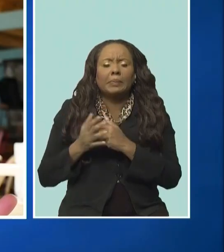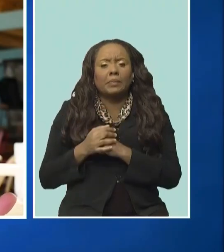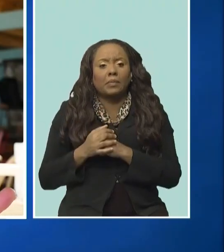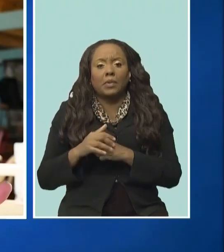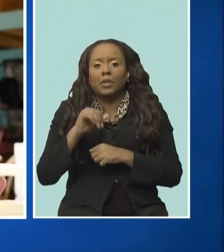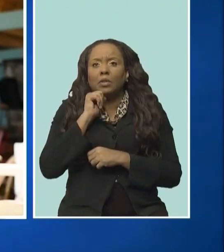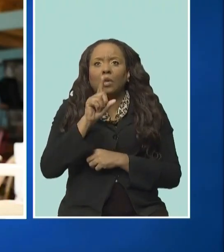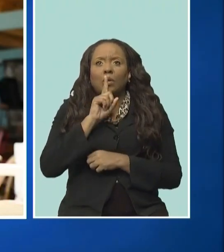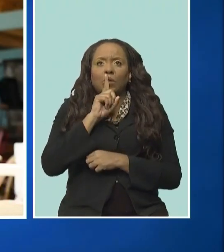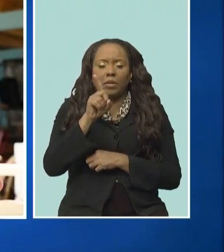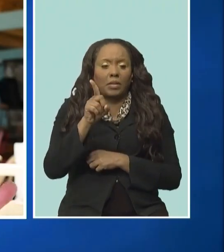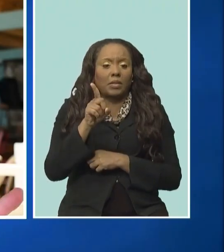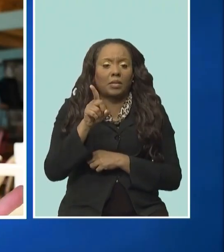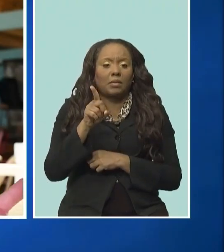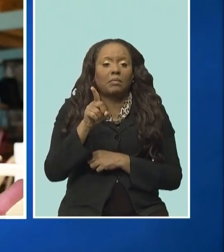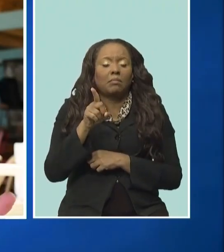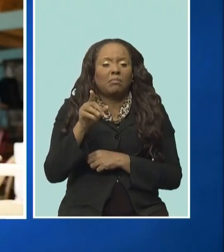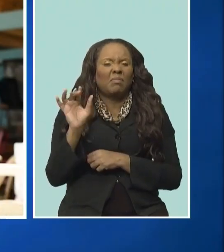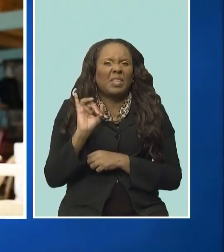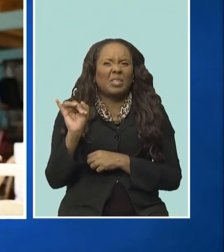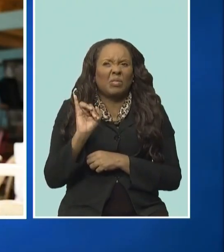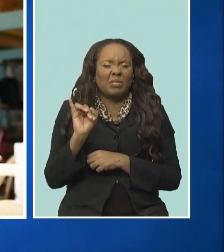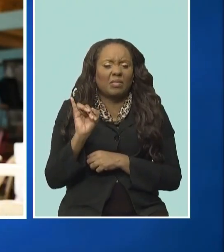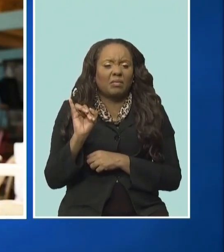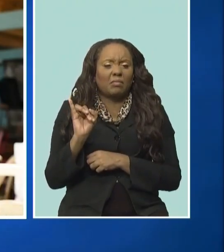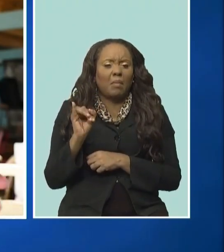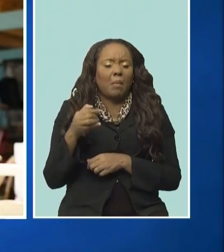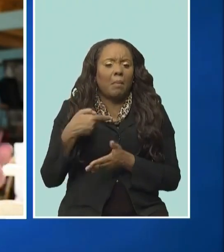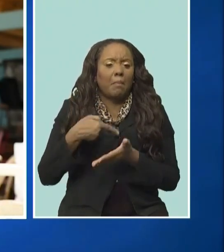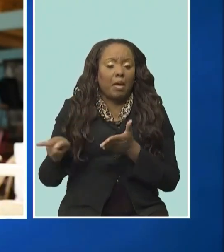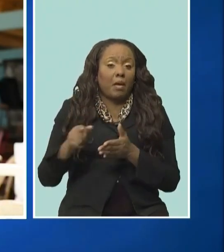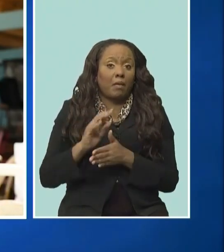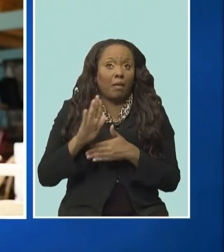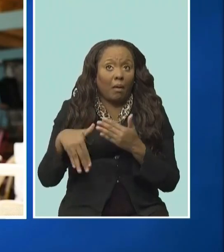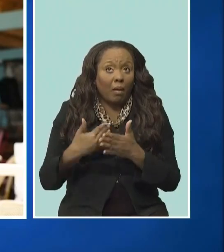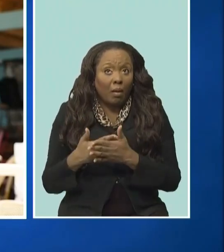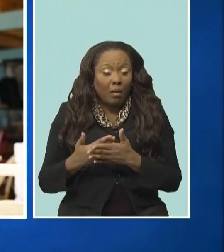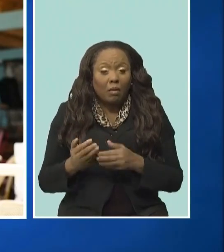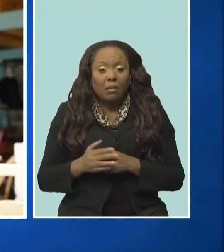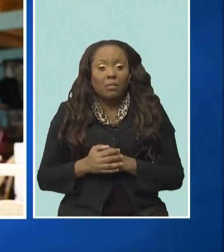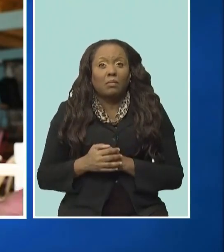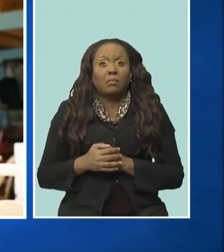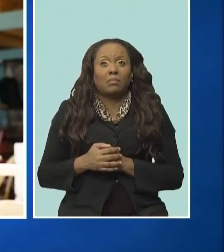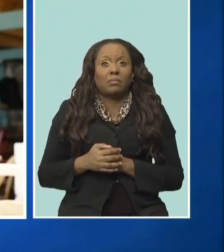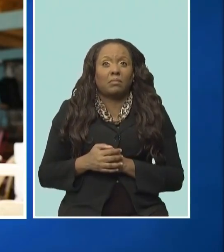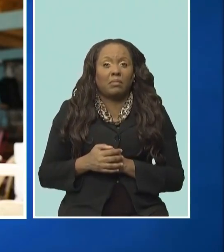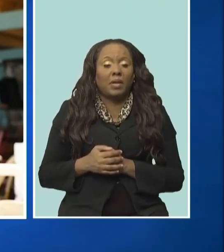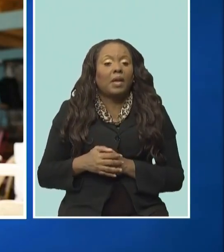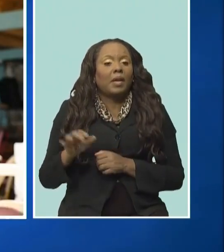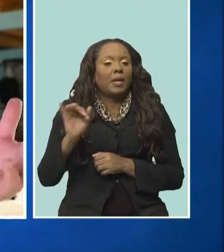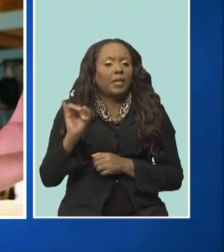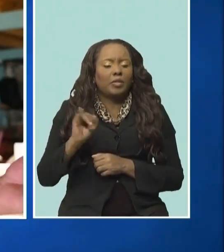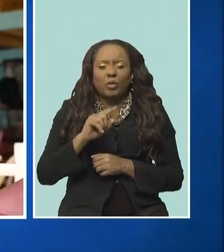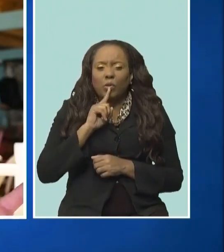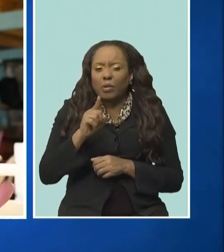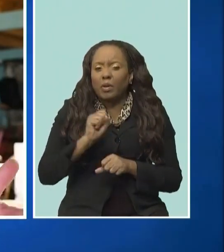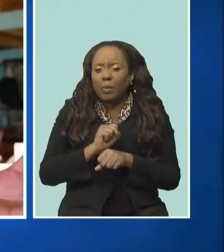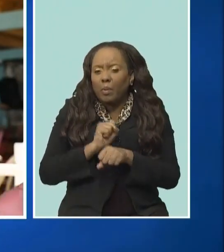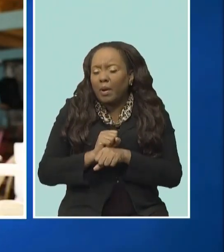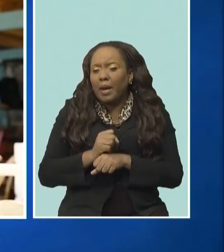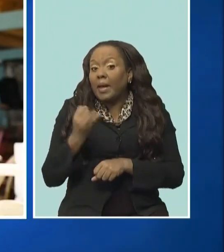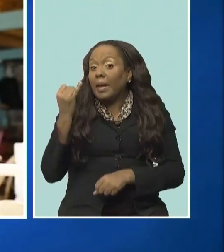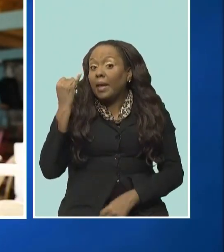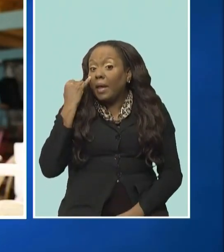insurance because you have your deductible. So insurance really works if you get a total wipeout. But for things like this